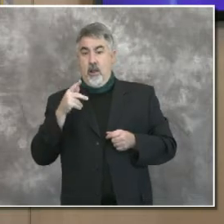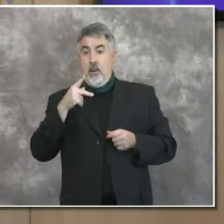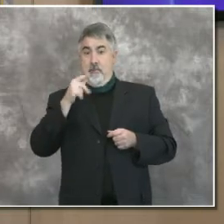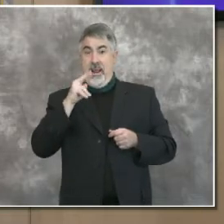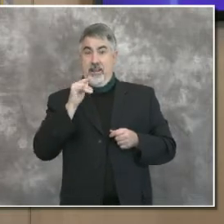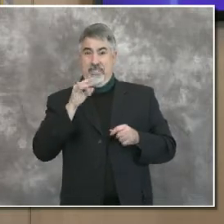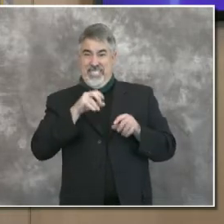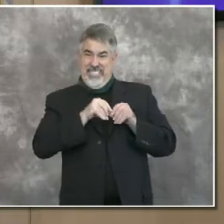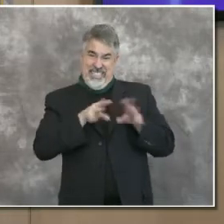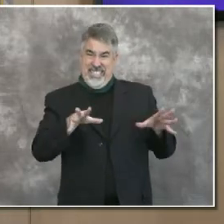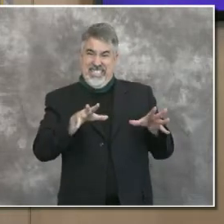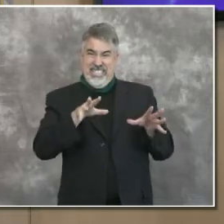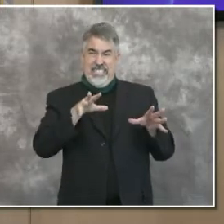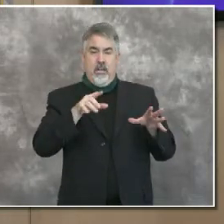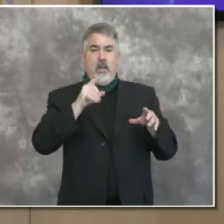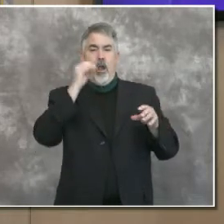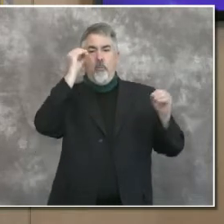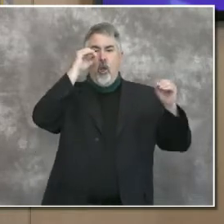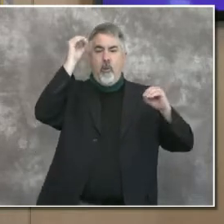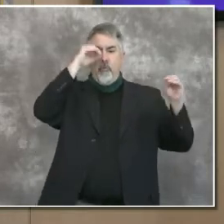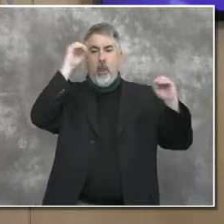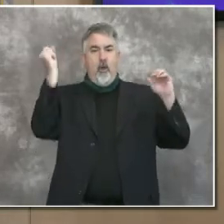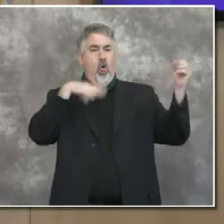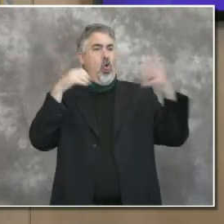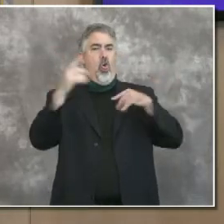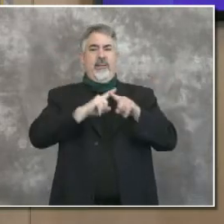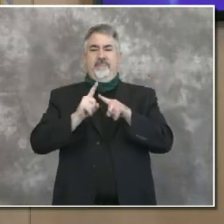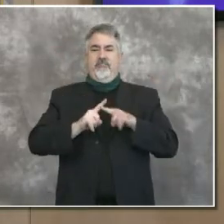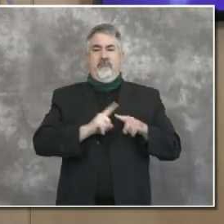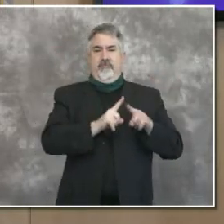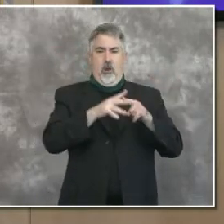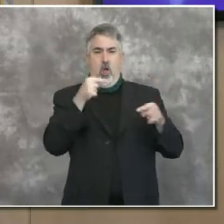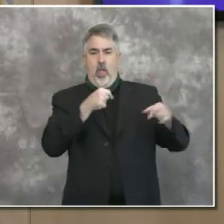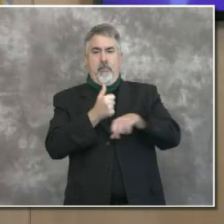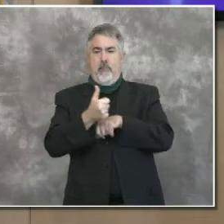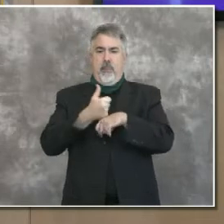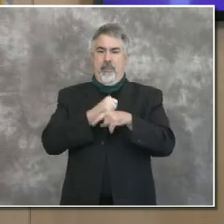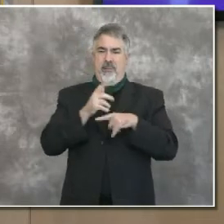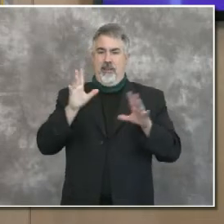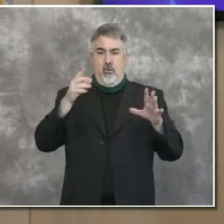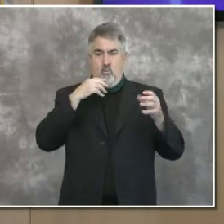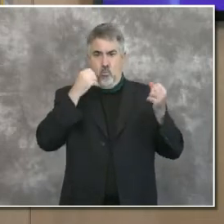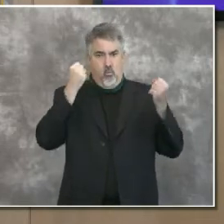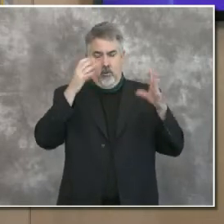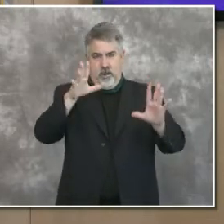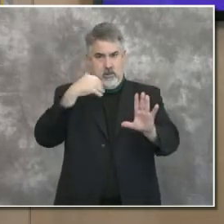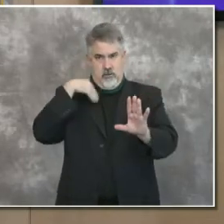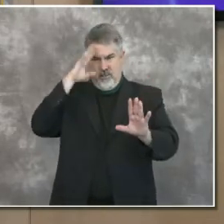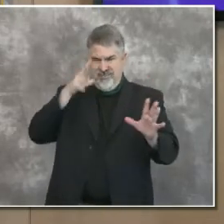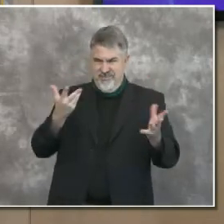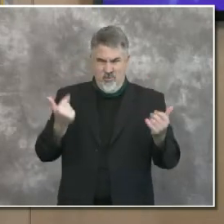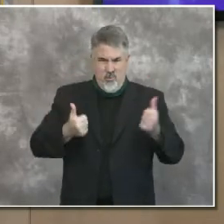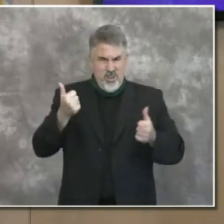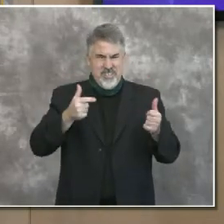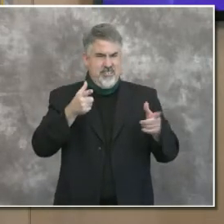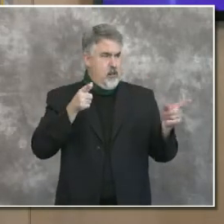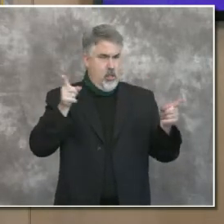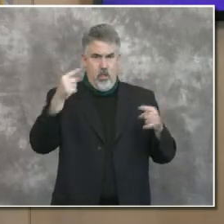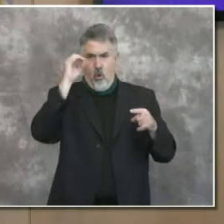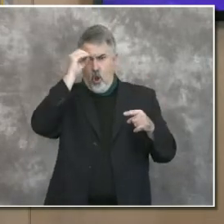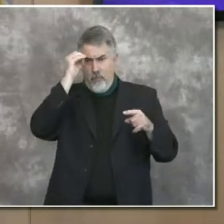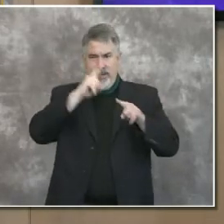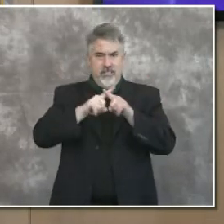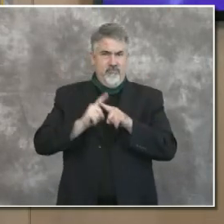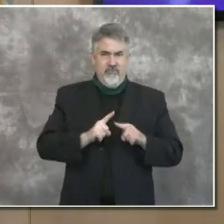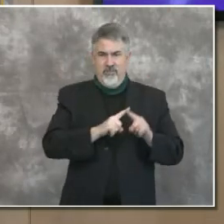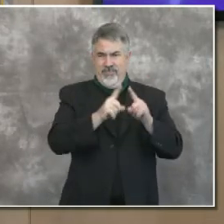opinions. And I understand that we have so many opinions, folks, and those opinions are occurring in the absence